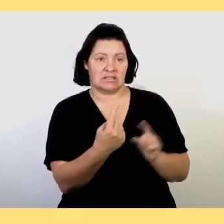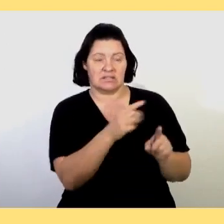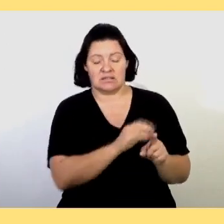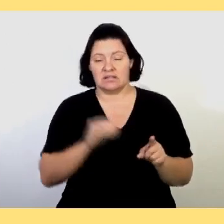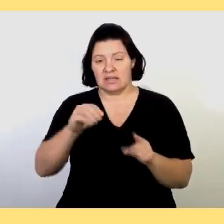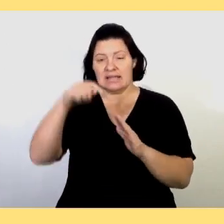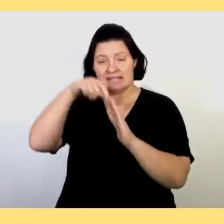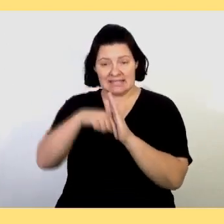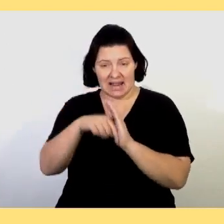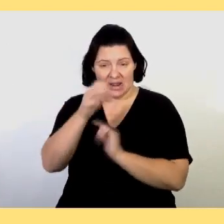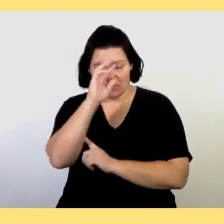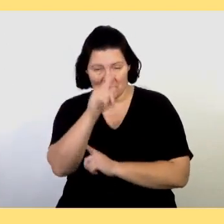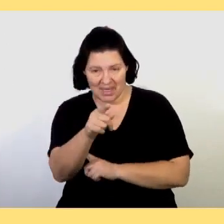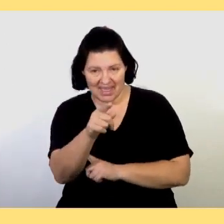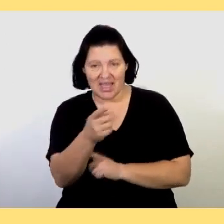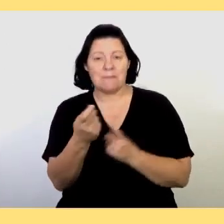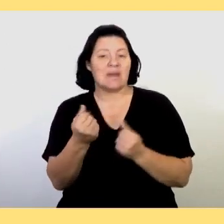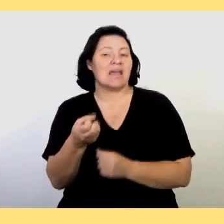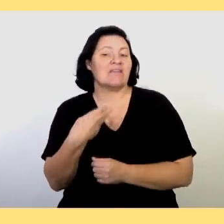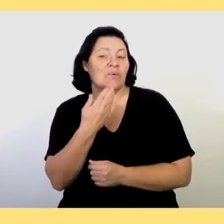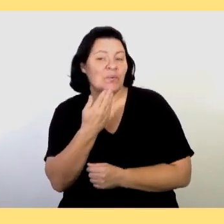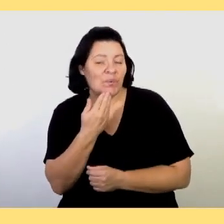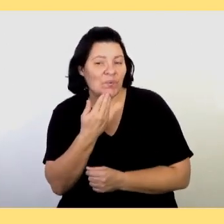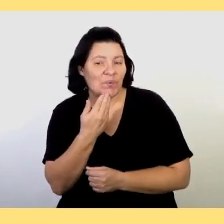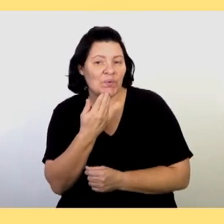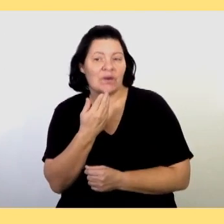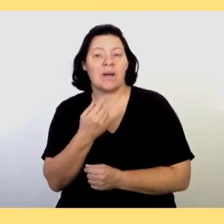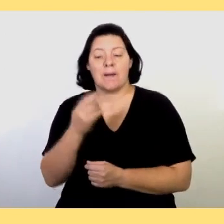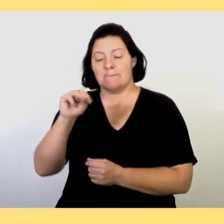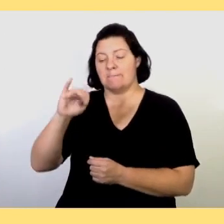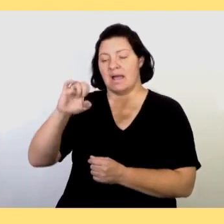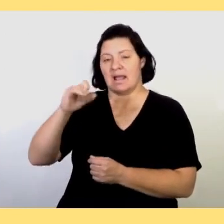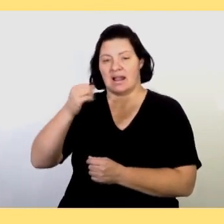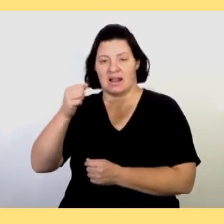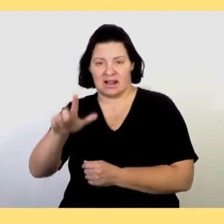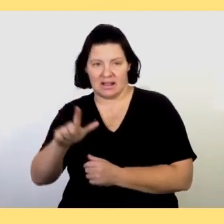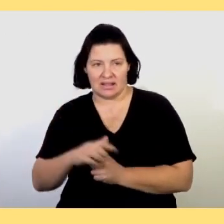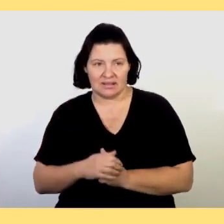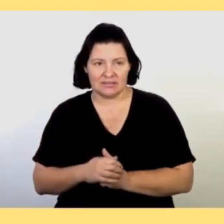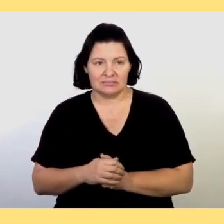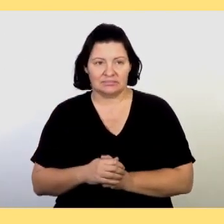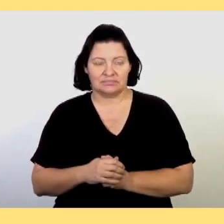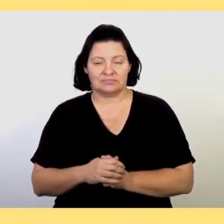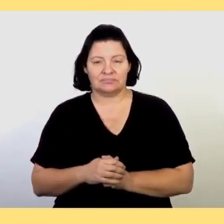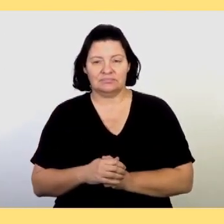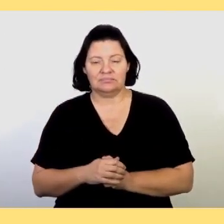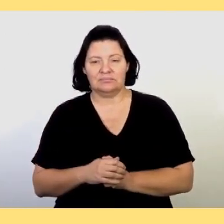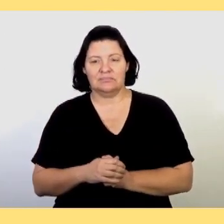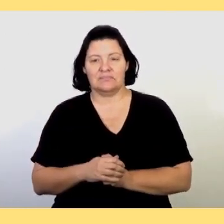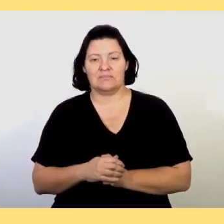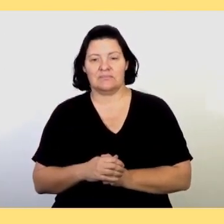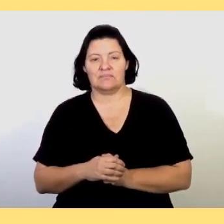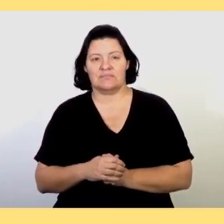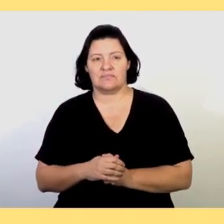The details, remember who gave us the money? It is Michael. Okay, so here's my